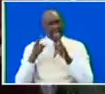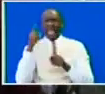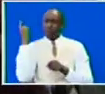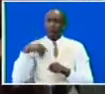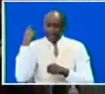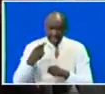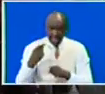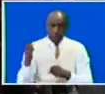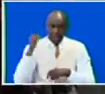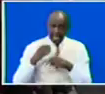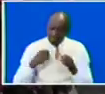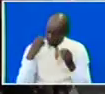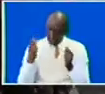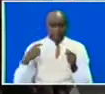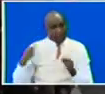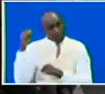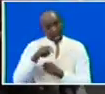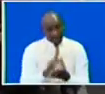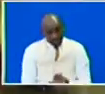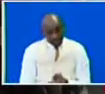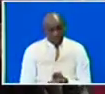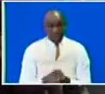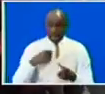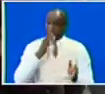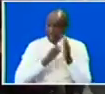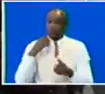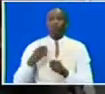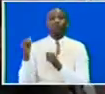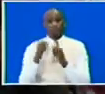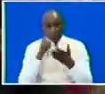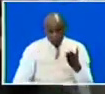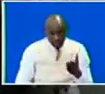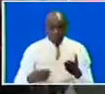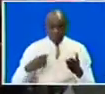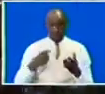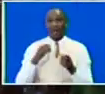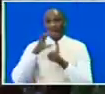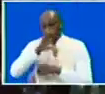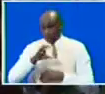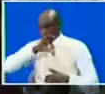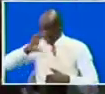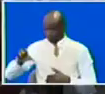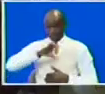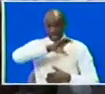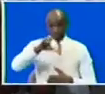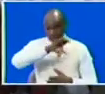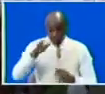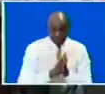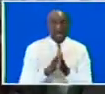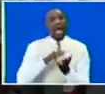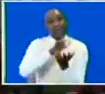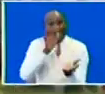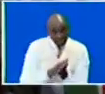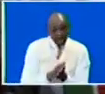in passenger numbers. Maina says that plans are underway to introduce the inter-county trains that will make stops in Athi River,